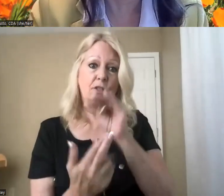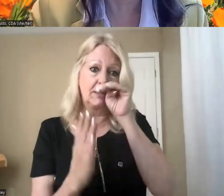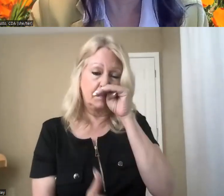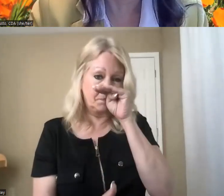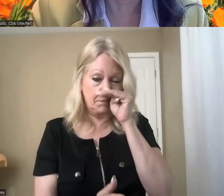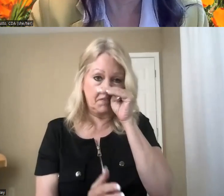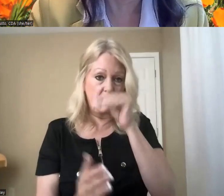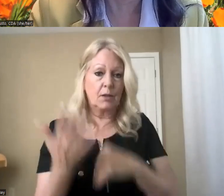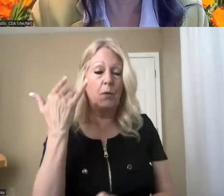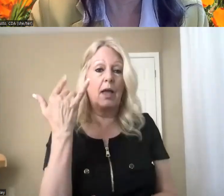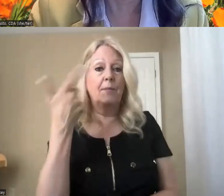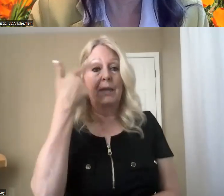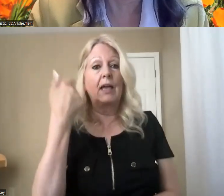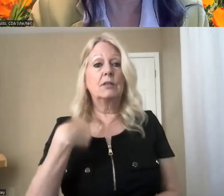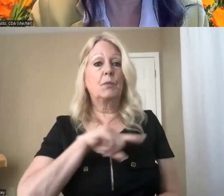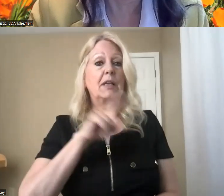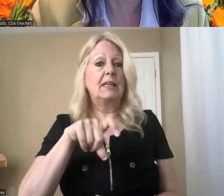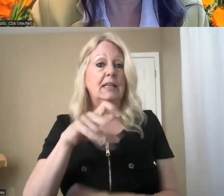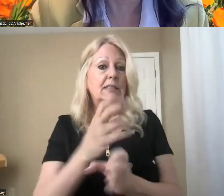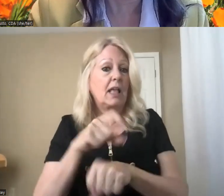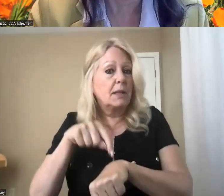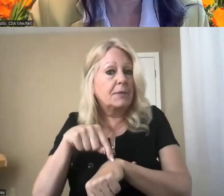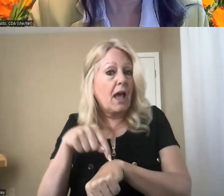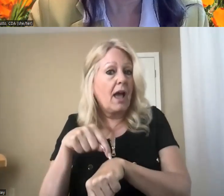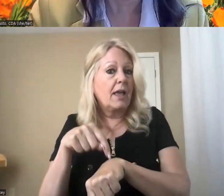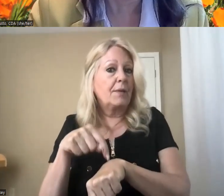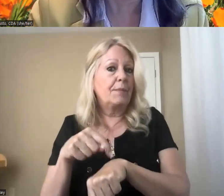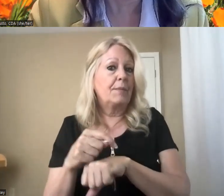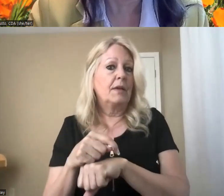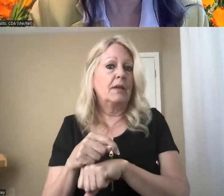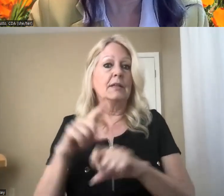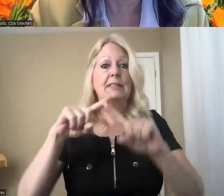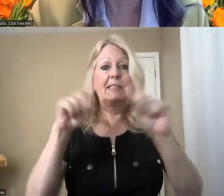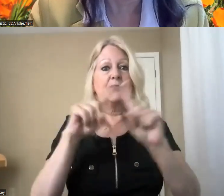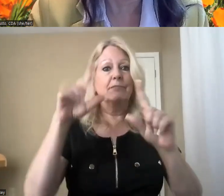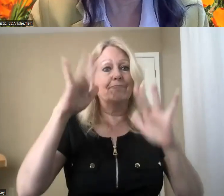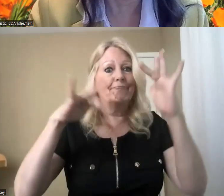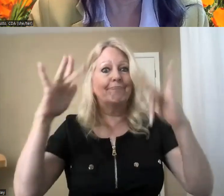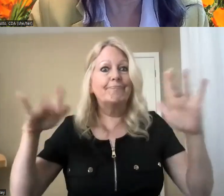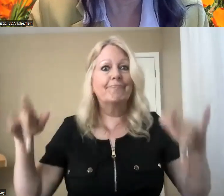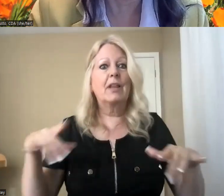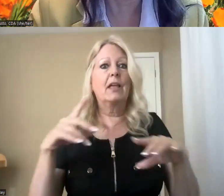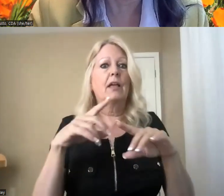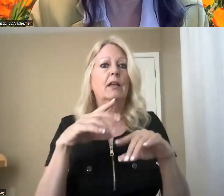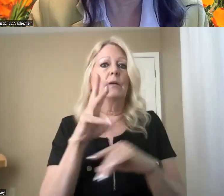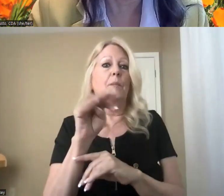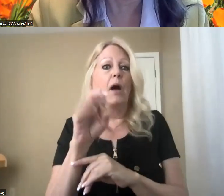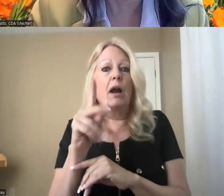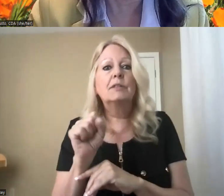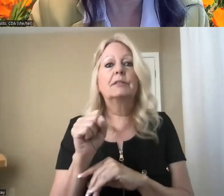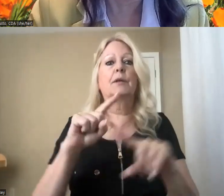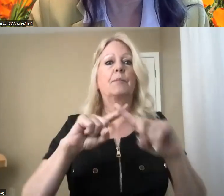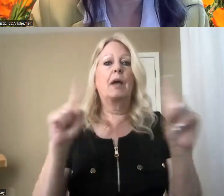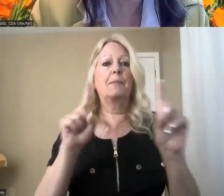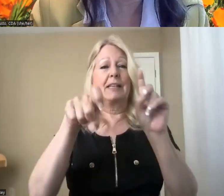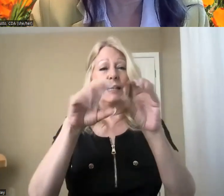we're going to need to spend some time, and perhaps, you know, there's different models, but we're going to need to really be clear about what we mean